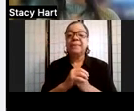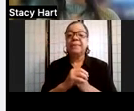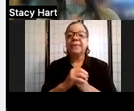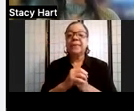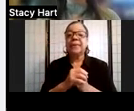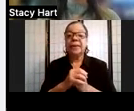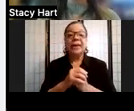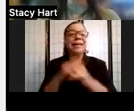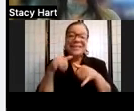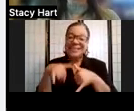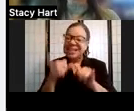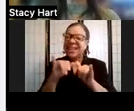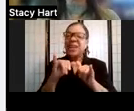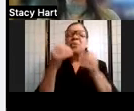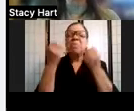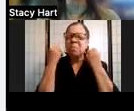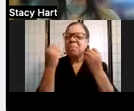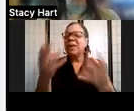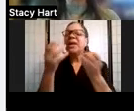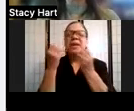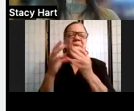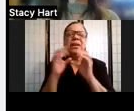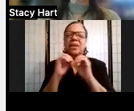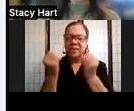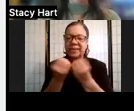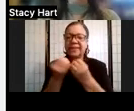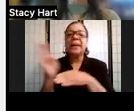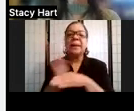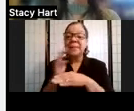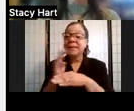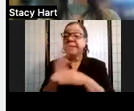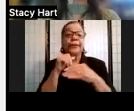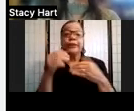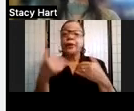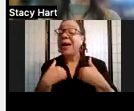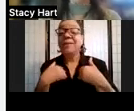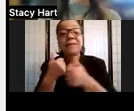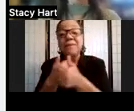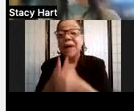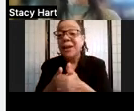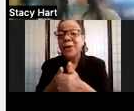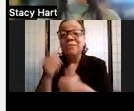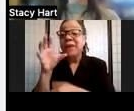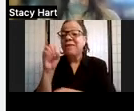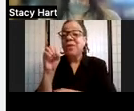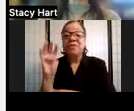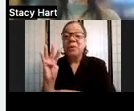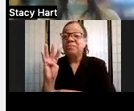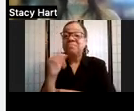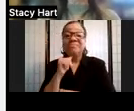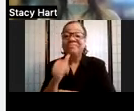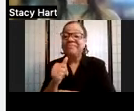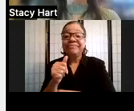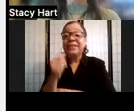Still, many businesses and organizations don't have to follow Section 504 because they